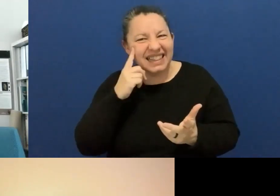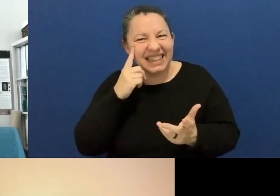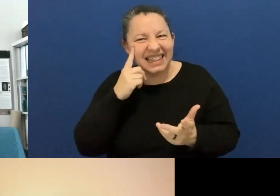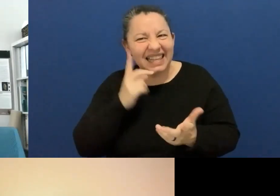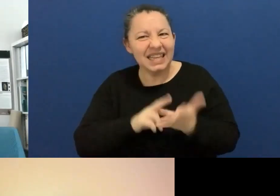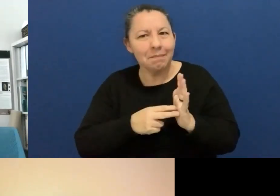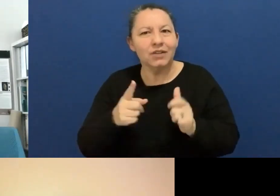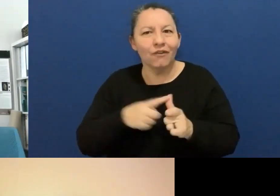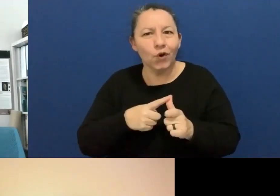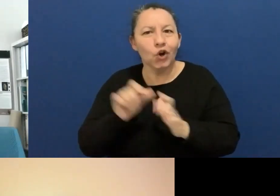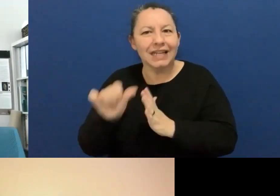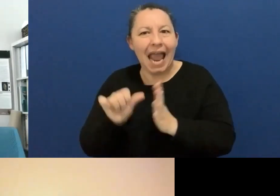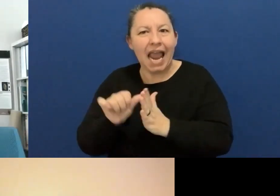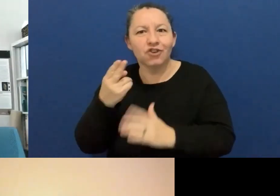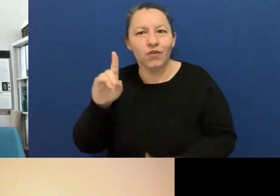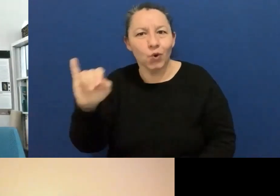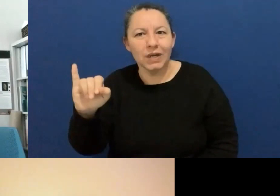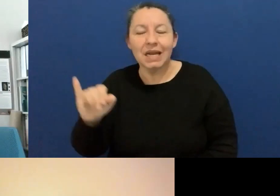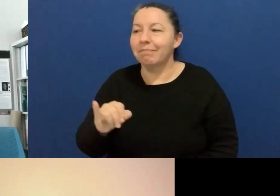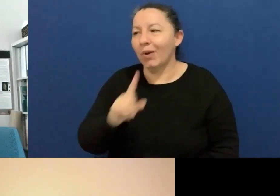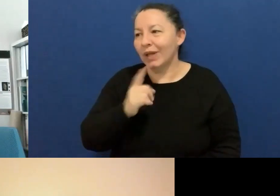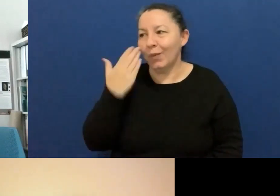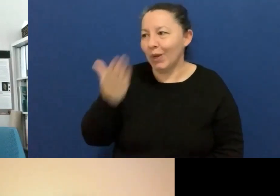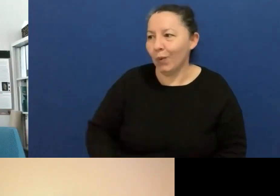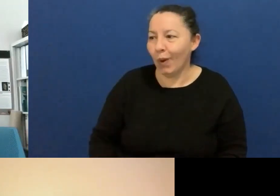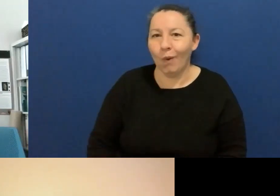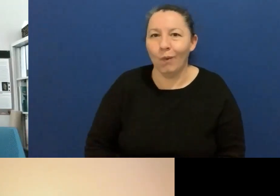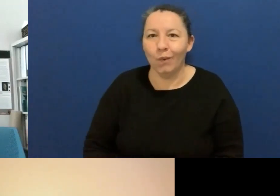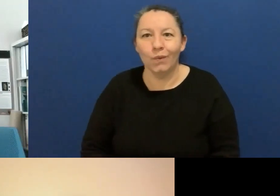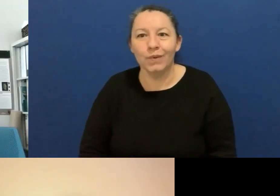Ahudi. And so it's really, we don't know. Yeah.